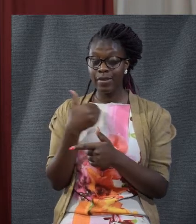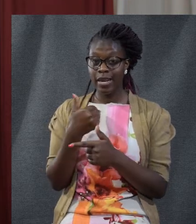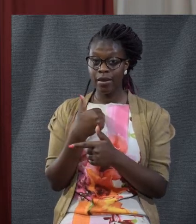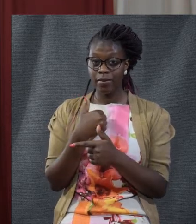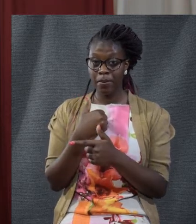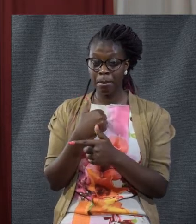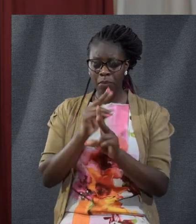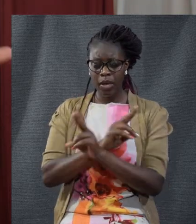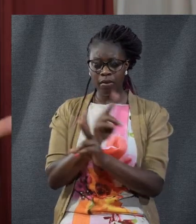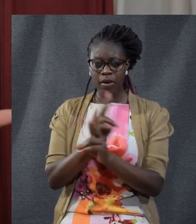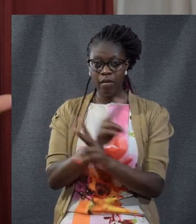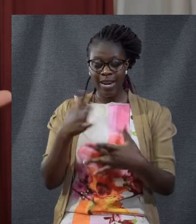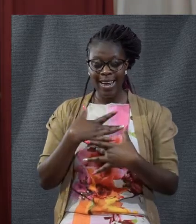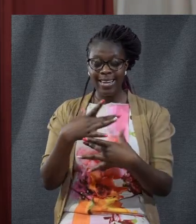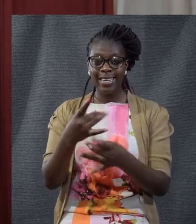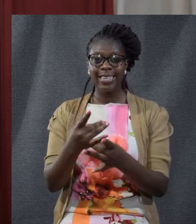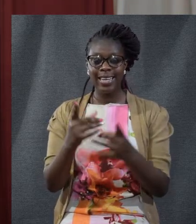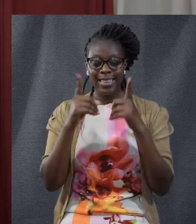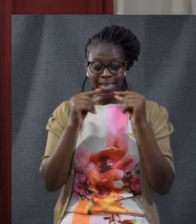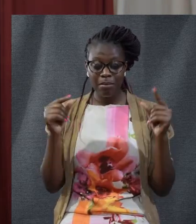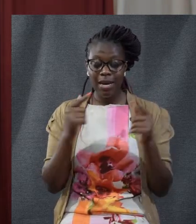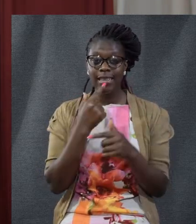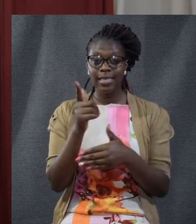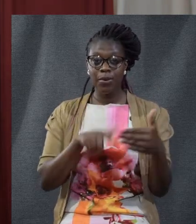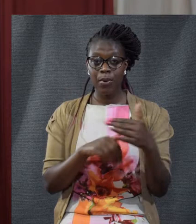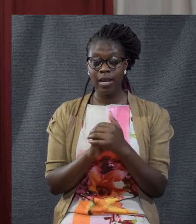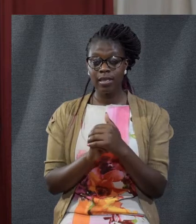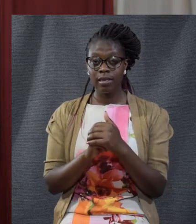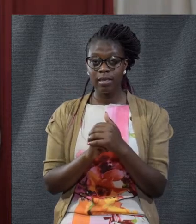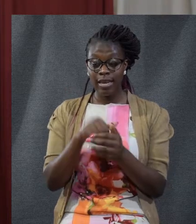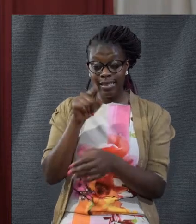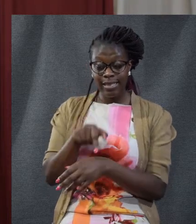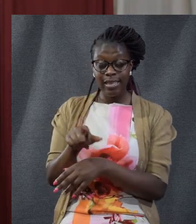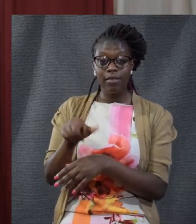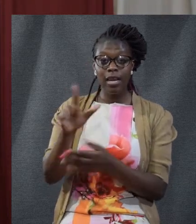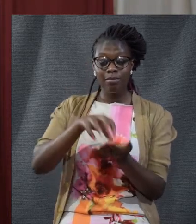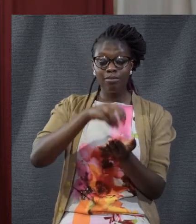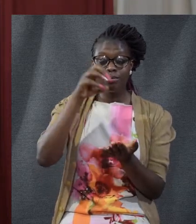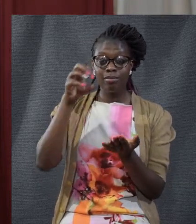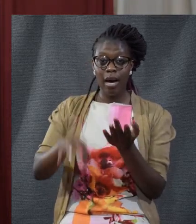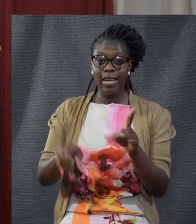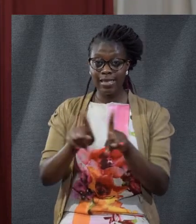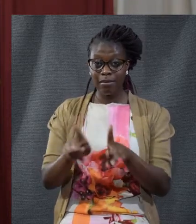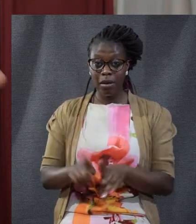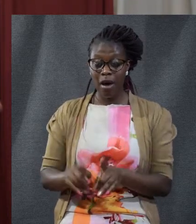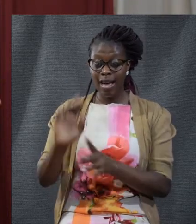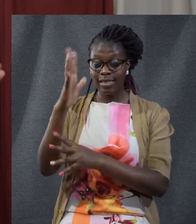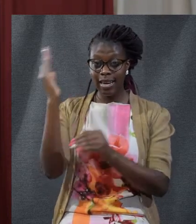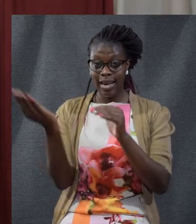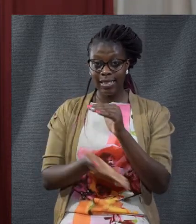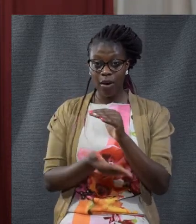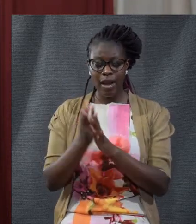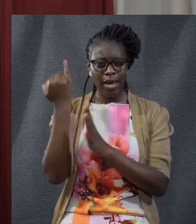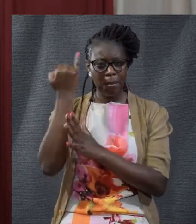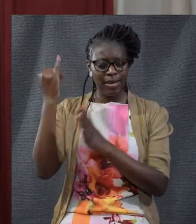a very, very interesting statement saying that he was uprooted like a tree cut down.